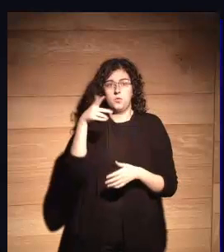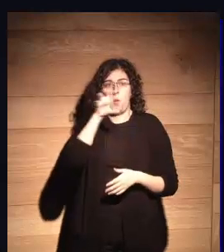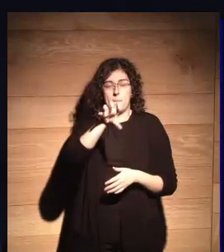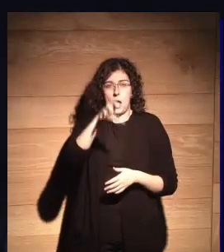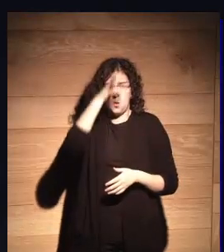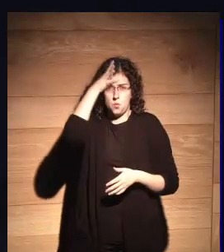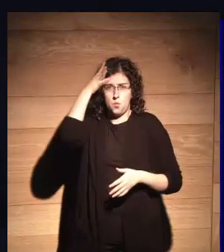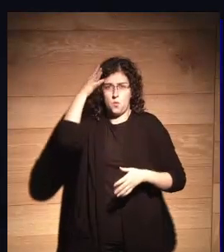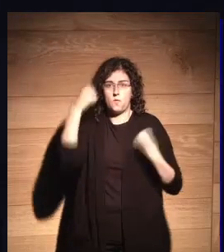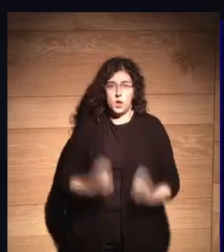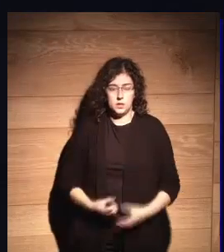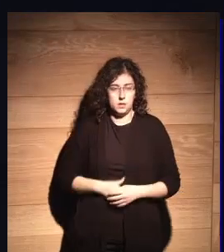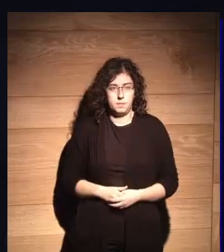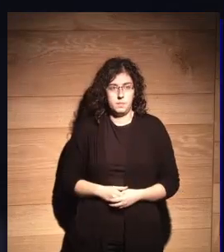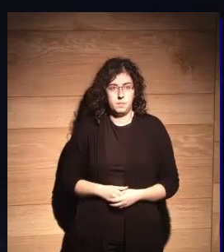on.